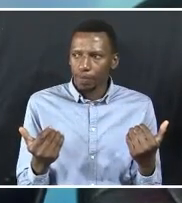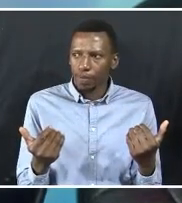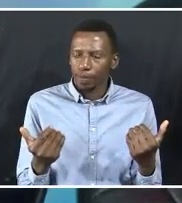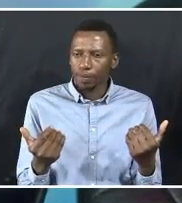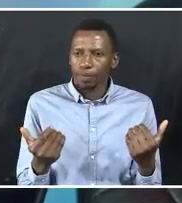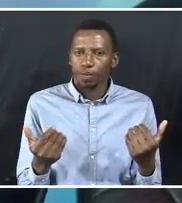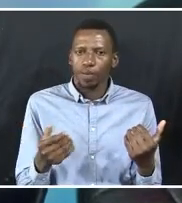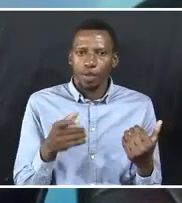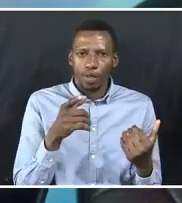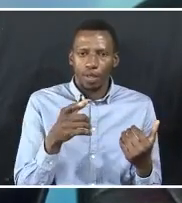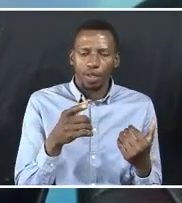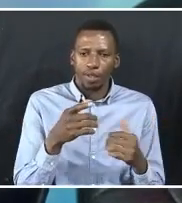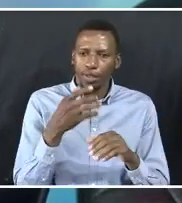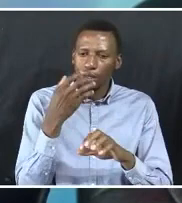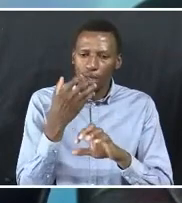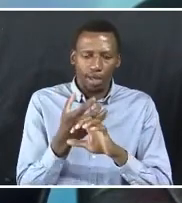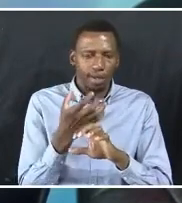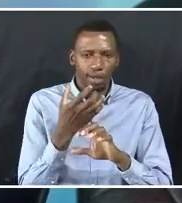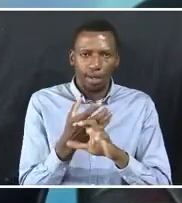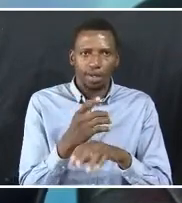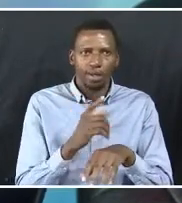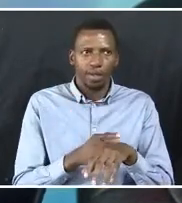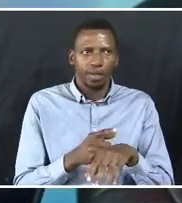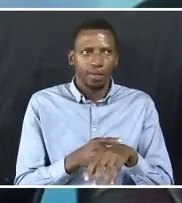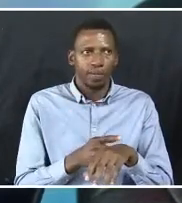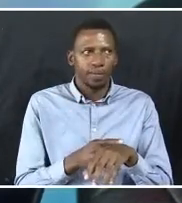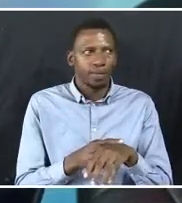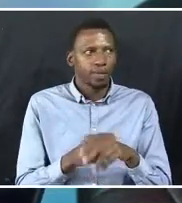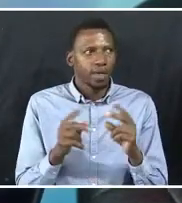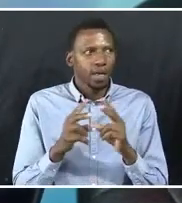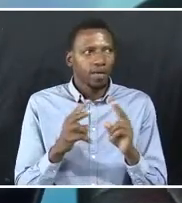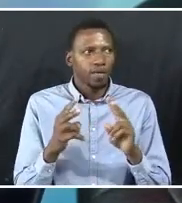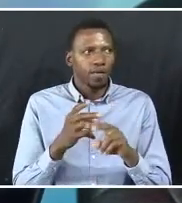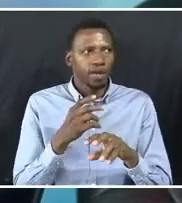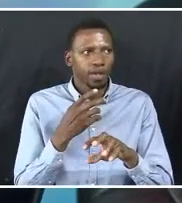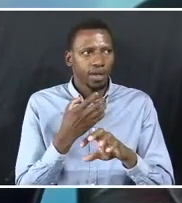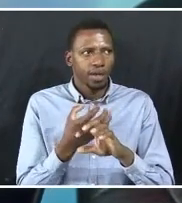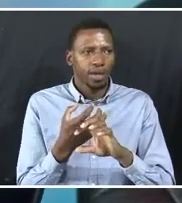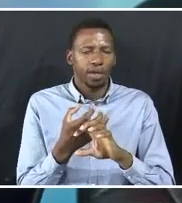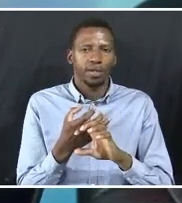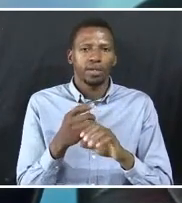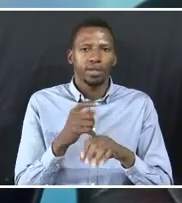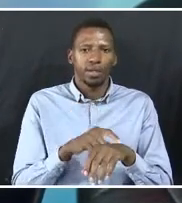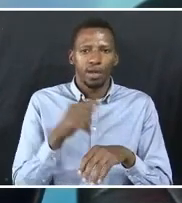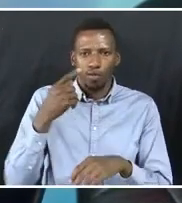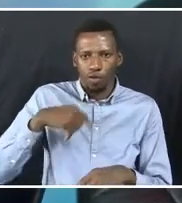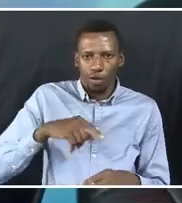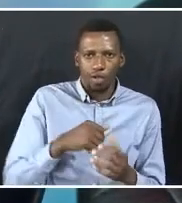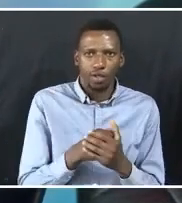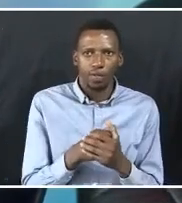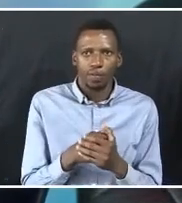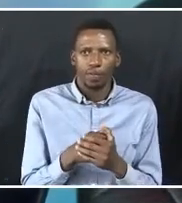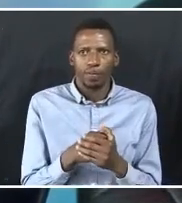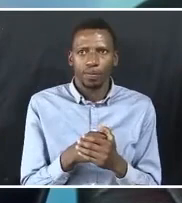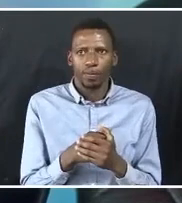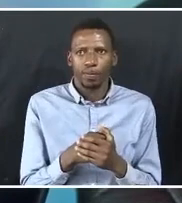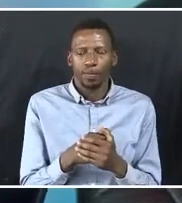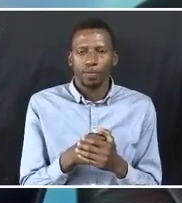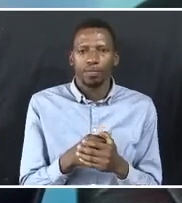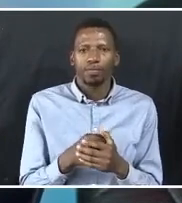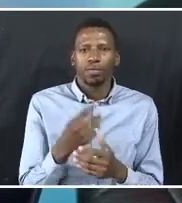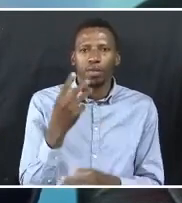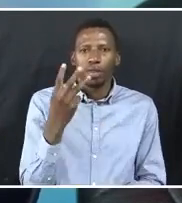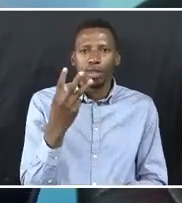it was a tough period. It was a tough period for us. The